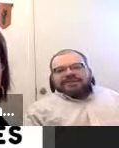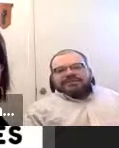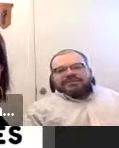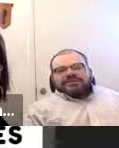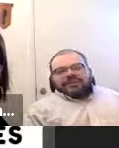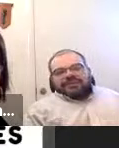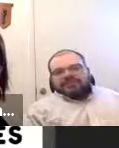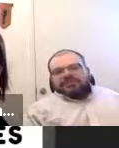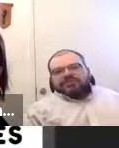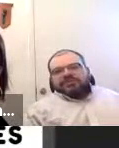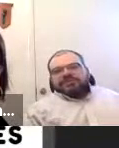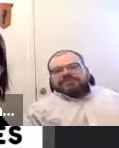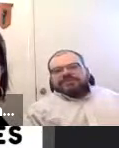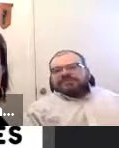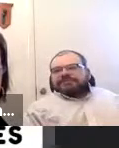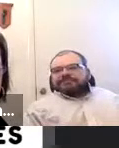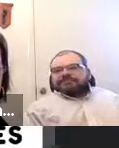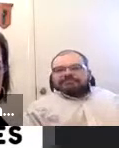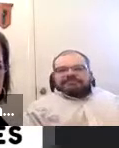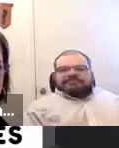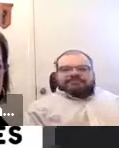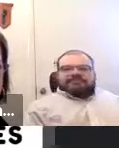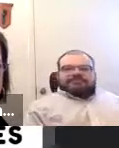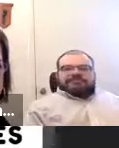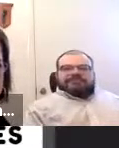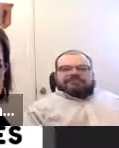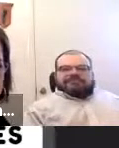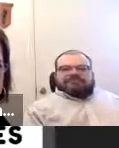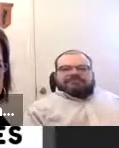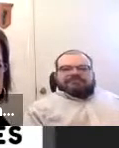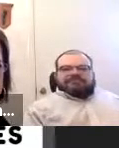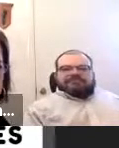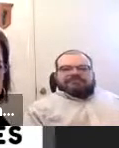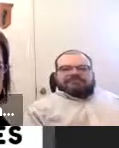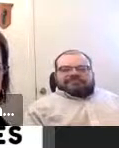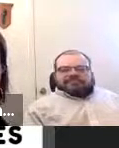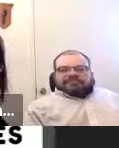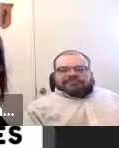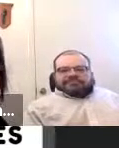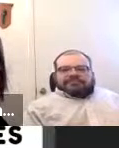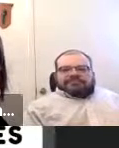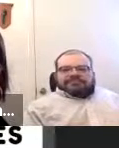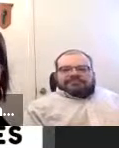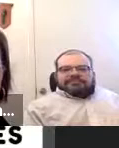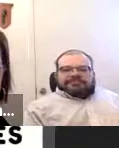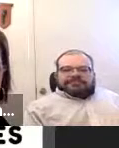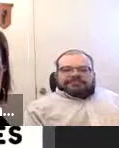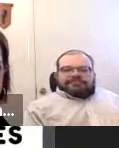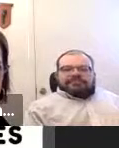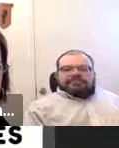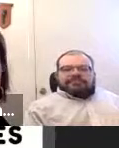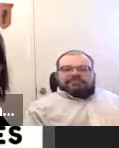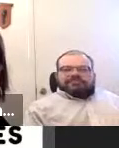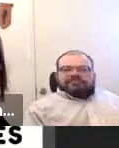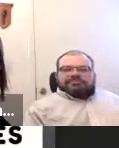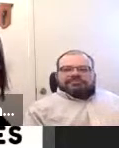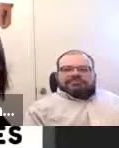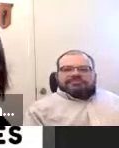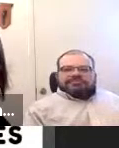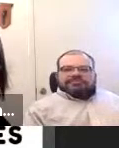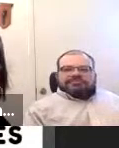the eugenics roots of. So when we were creating the slides for this presentation, I just quickly